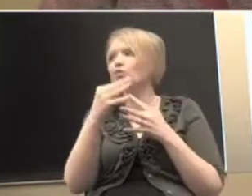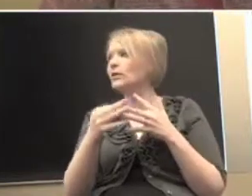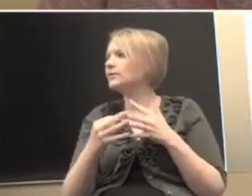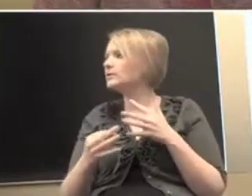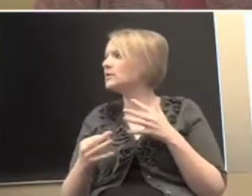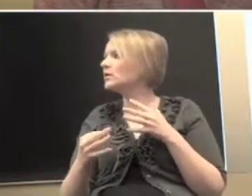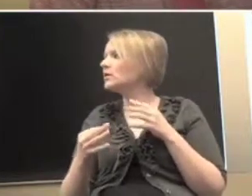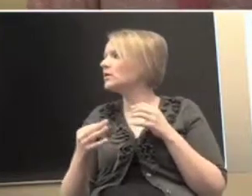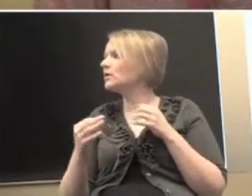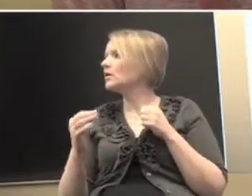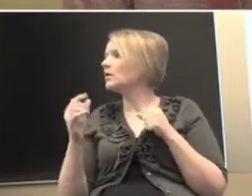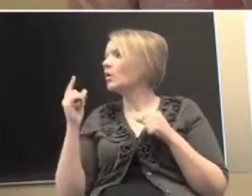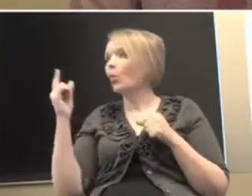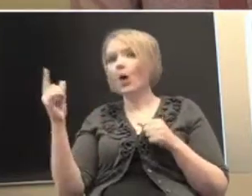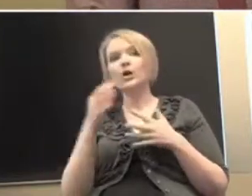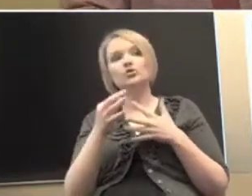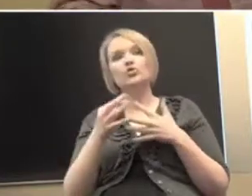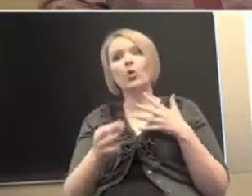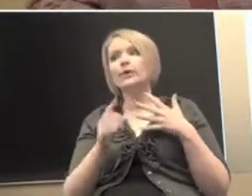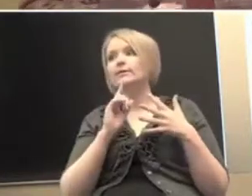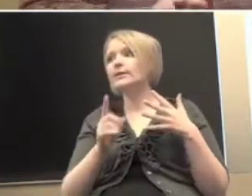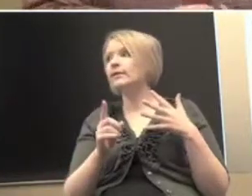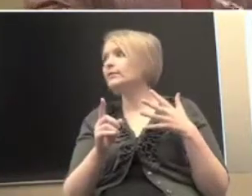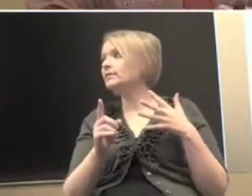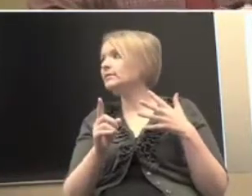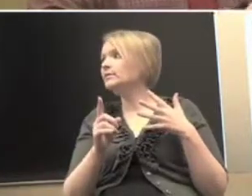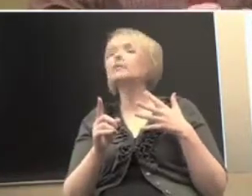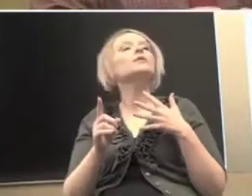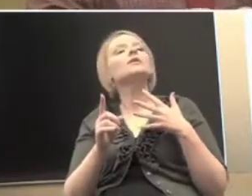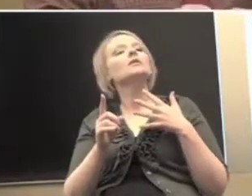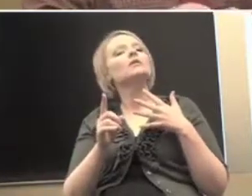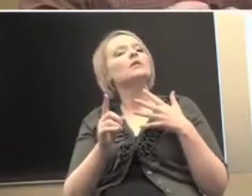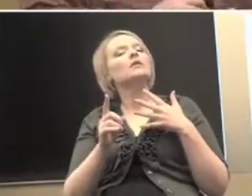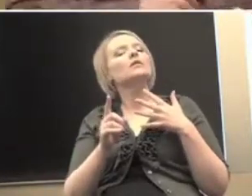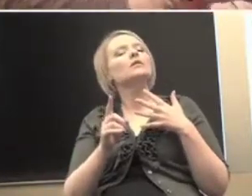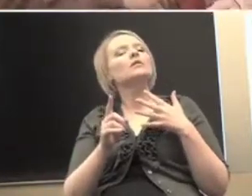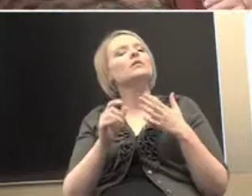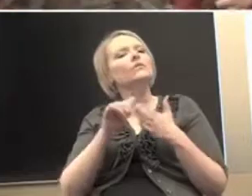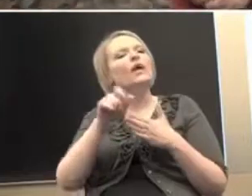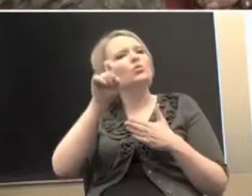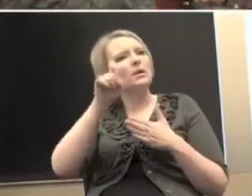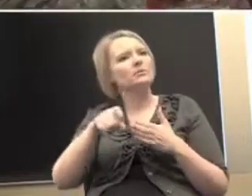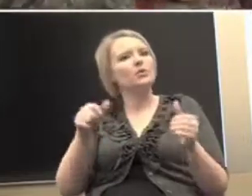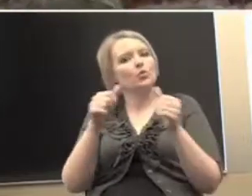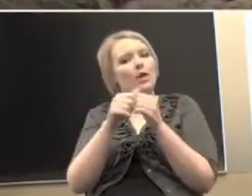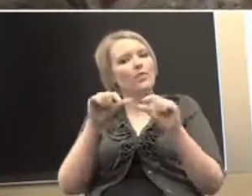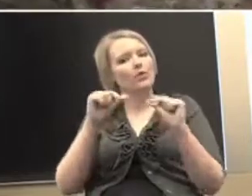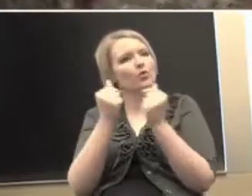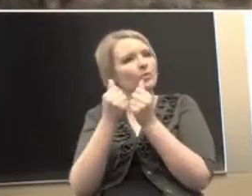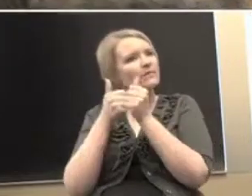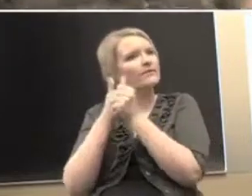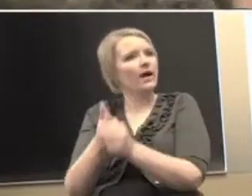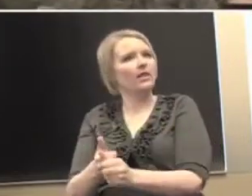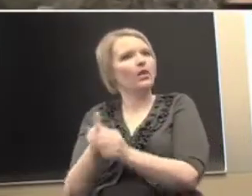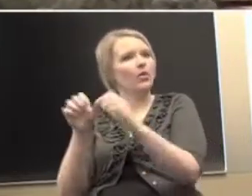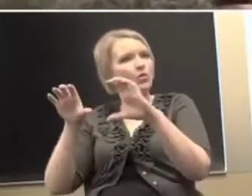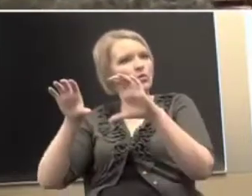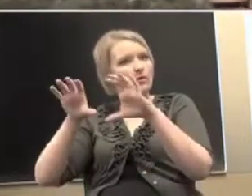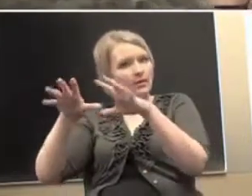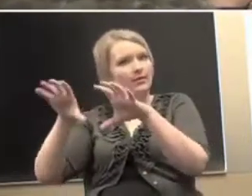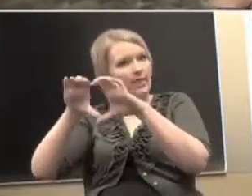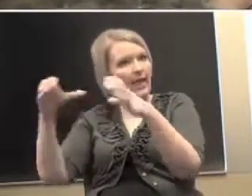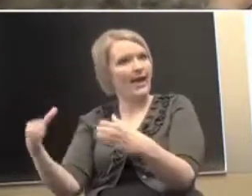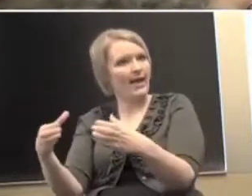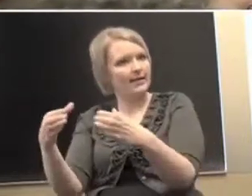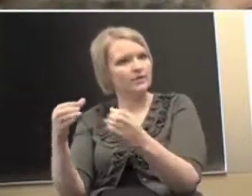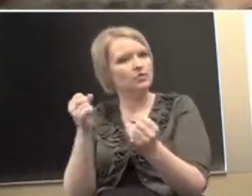choices would be with the group. Yeah, one of the choices would be to be with the group doing what the whole class is doing. So if he chooses